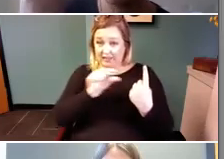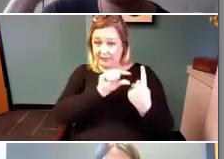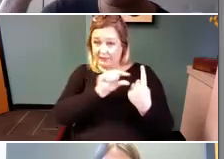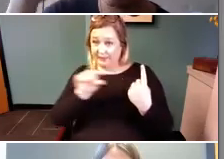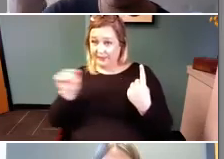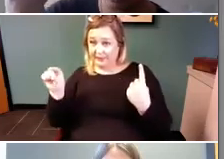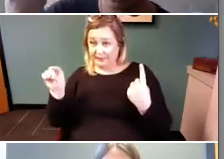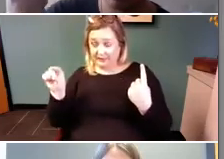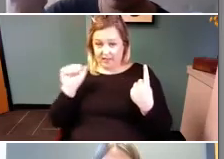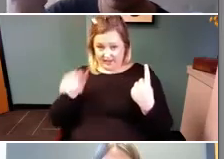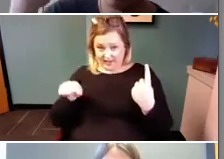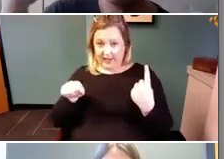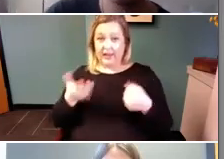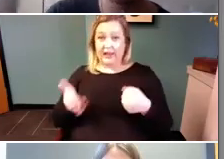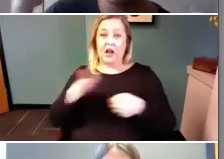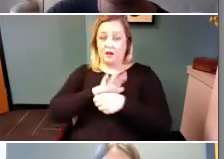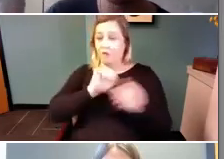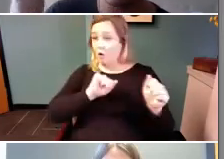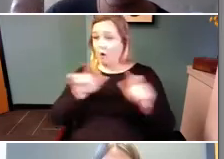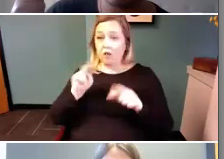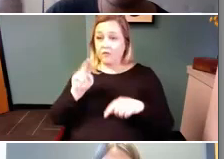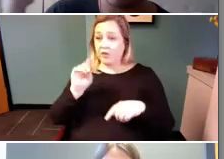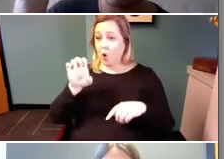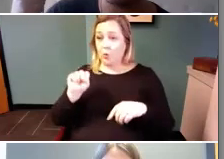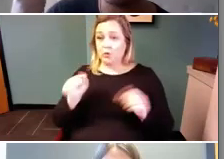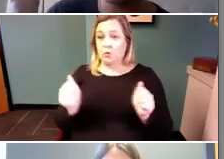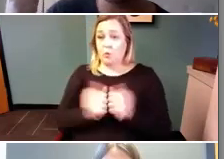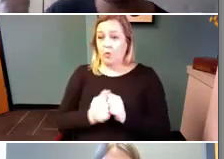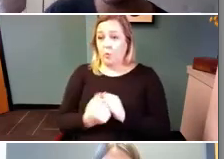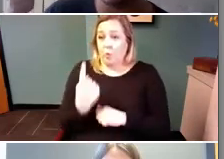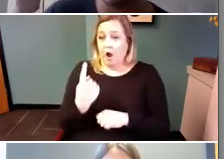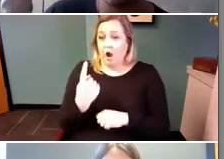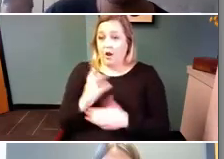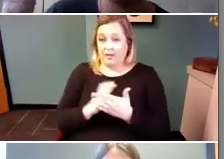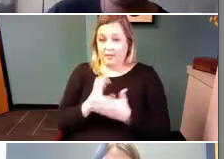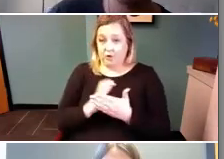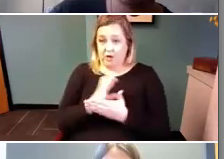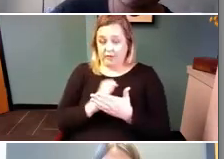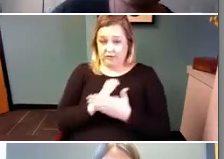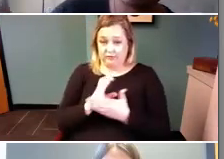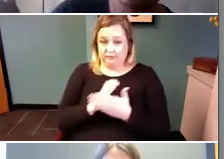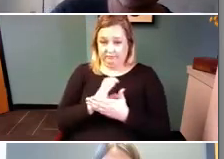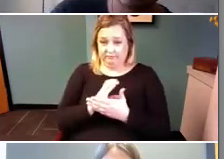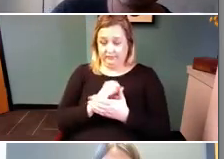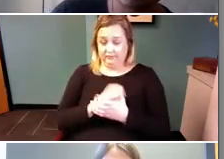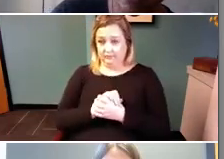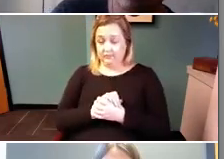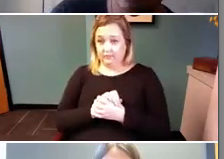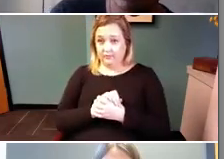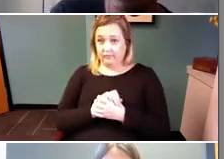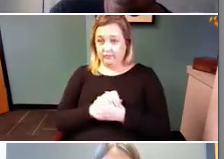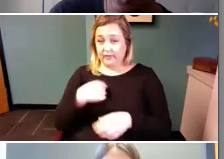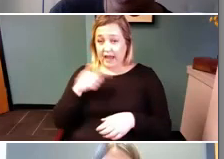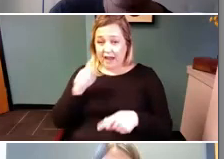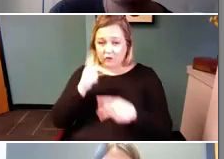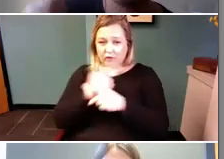of those nodes with one exploration. But I need to figure out all of those nodes in so that I can start